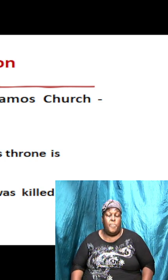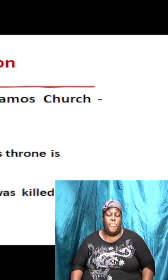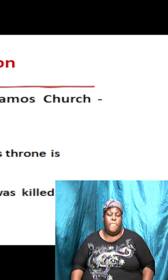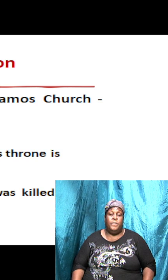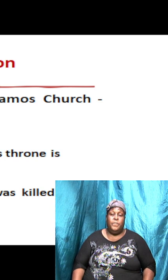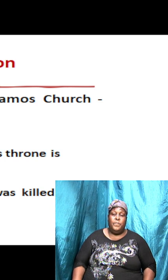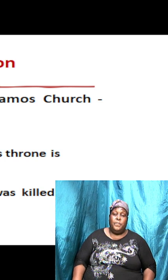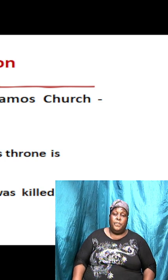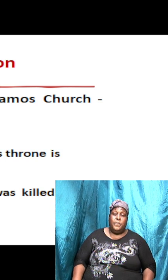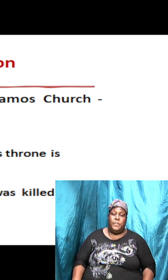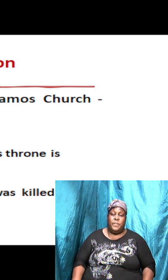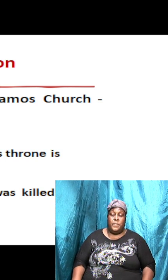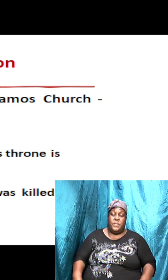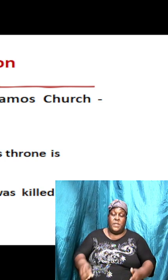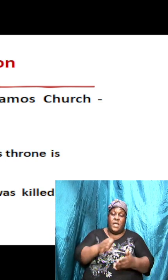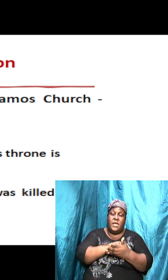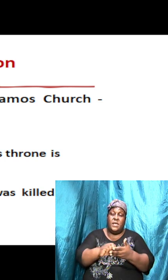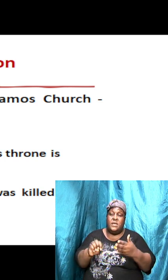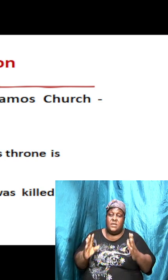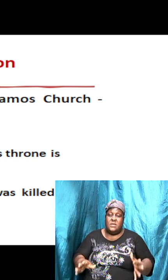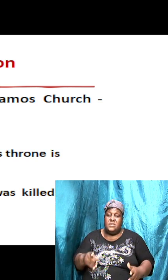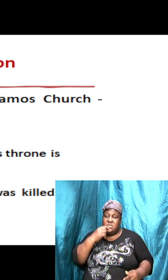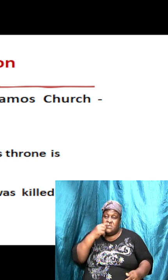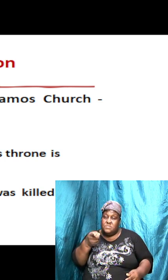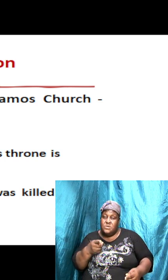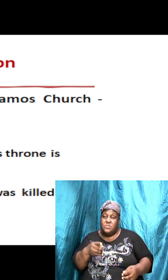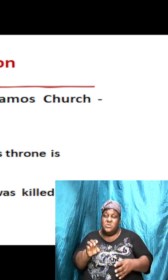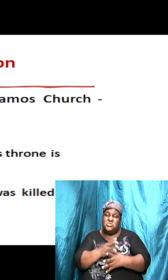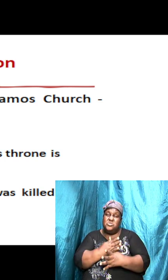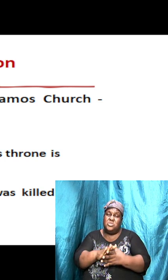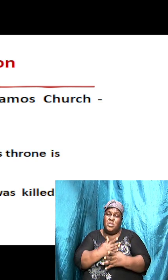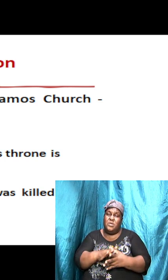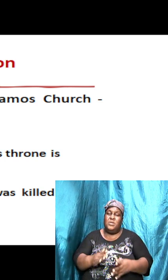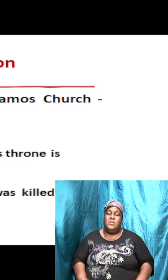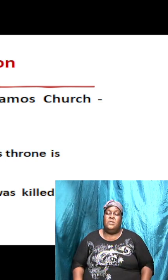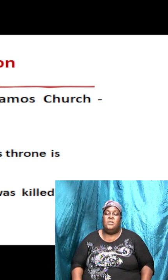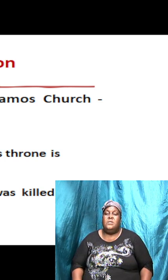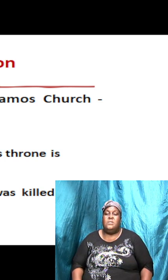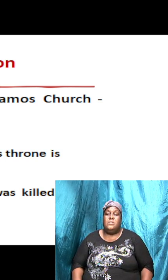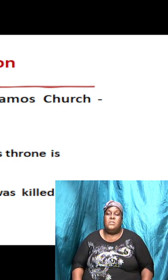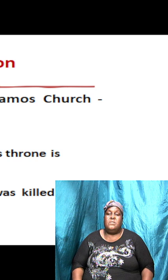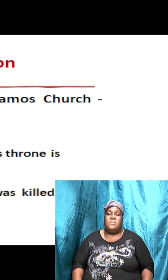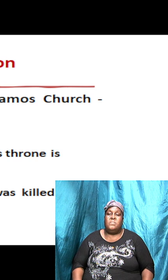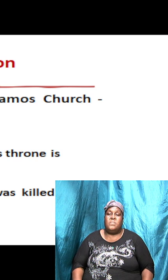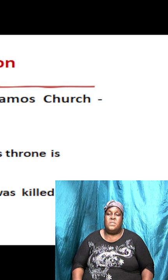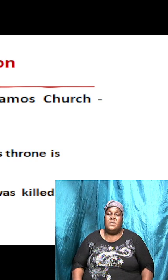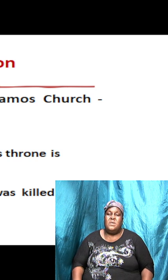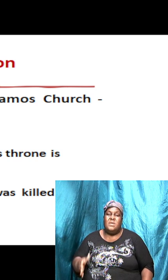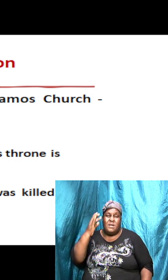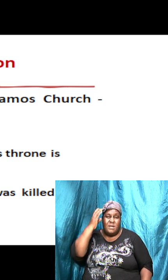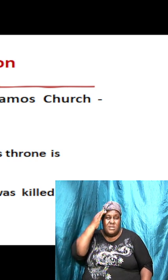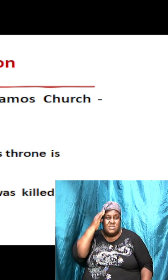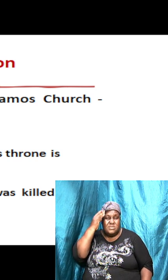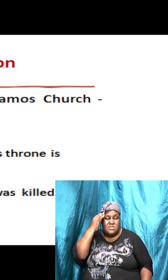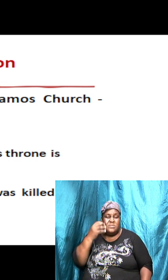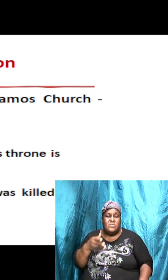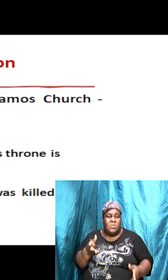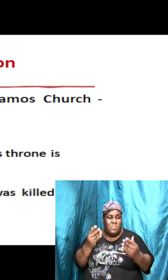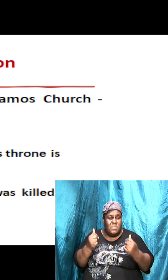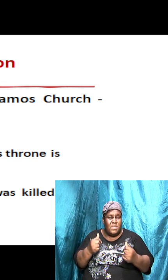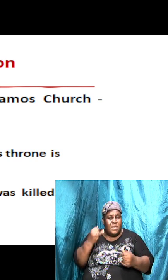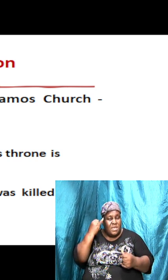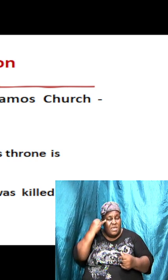recently, you know, and we were sharing, a blessed saint, and we were sharing, and the concern came, you know, that, you know, if we go to a